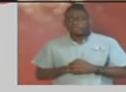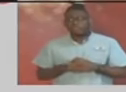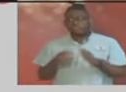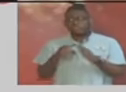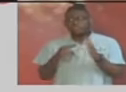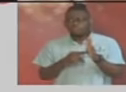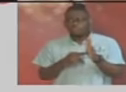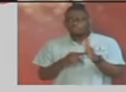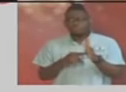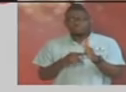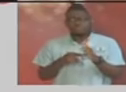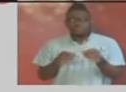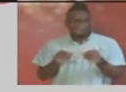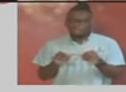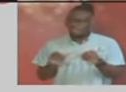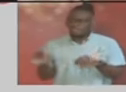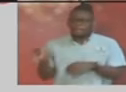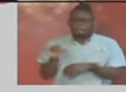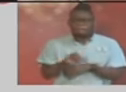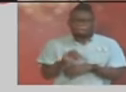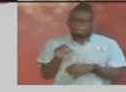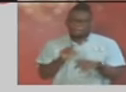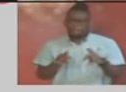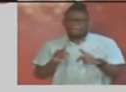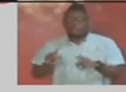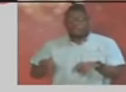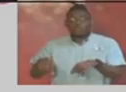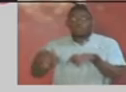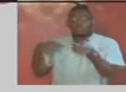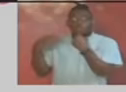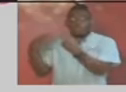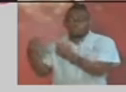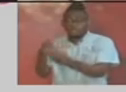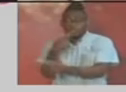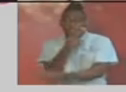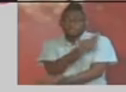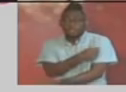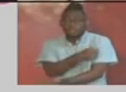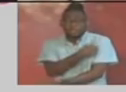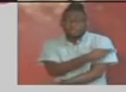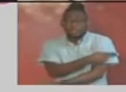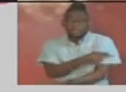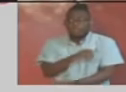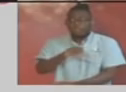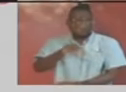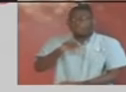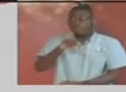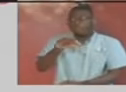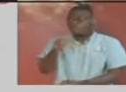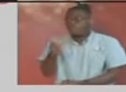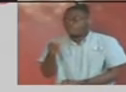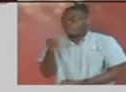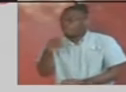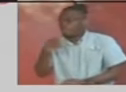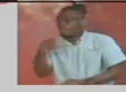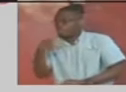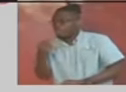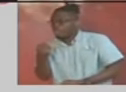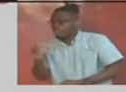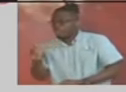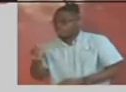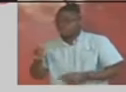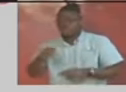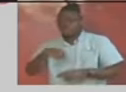persons that present to our facilities with symptoms of any sort. And we had also given some discretion